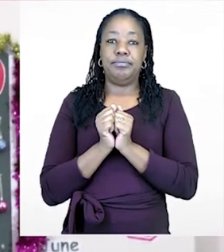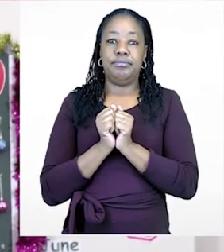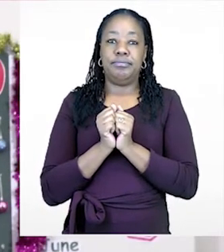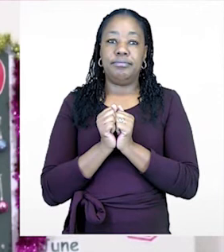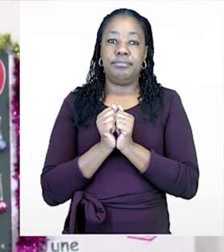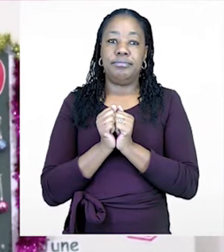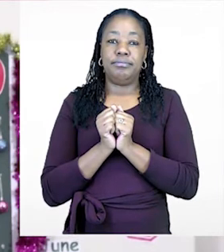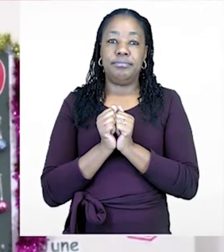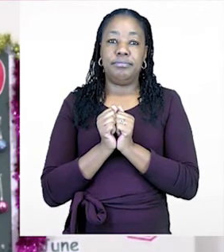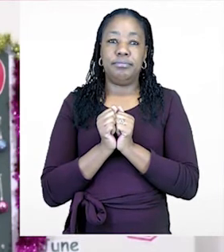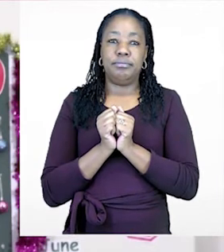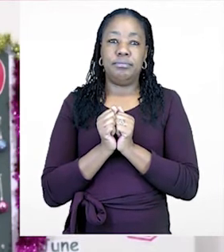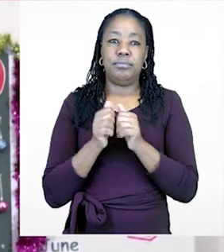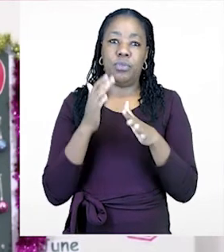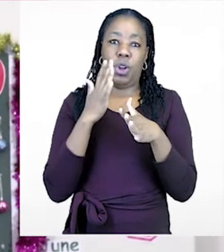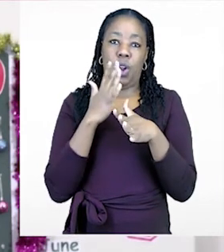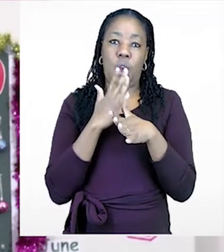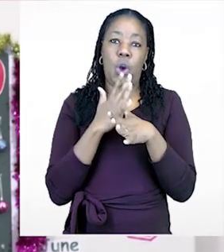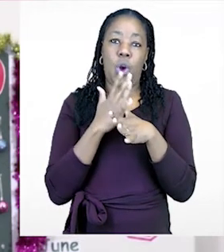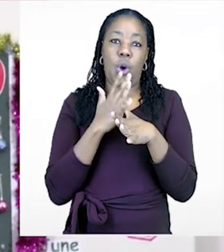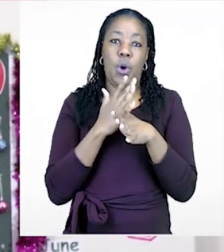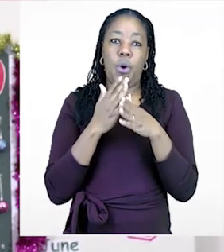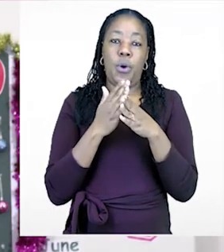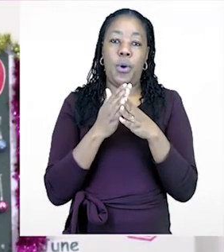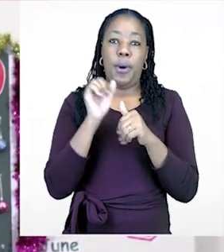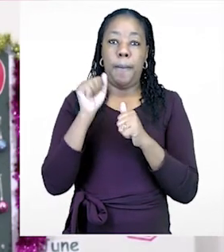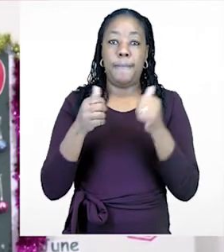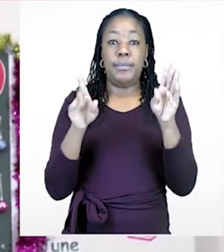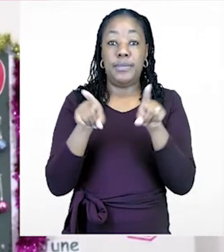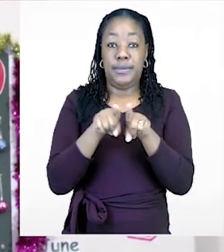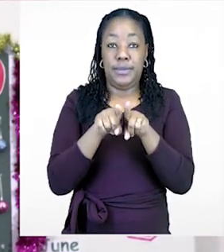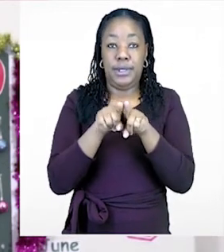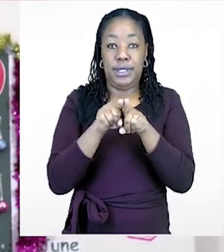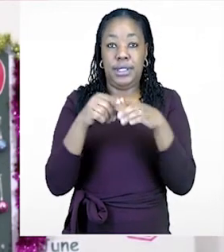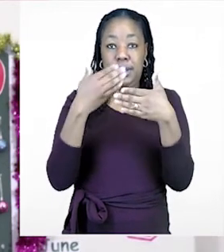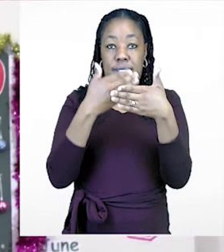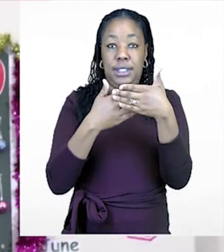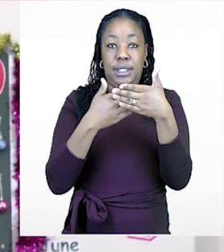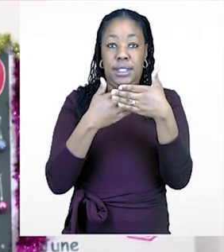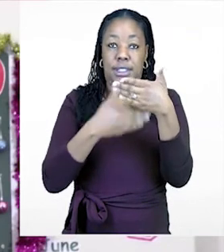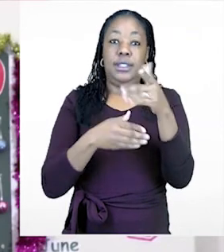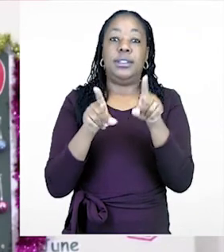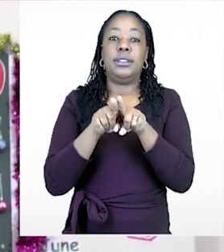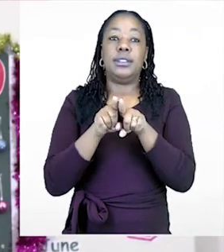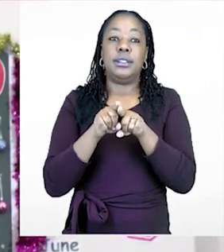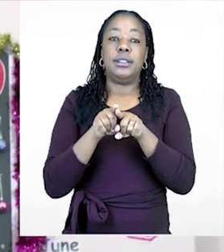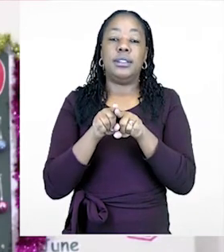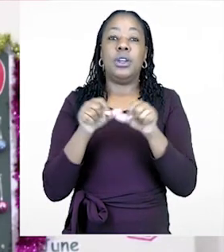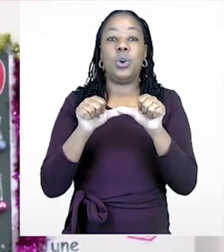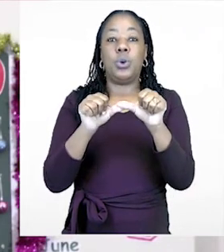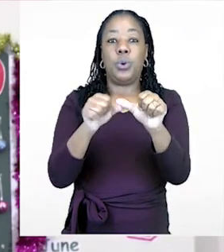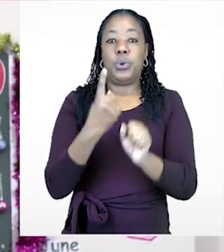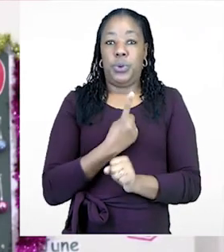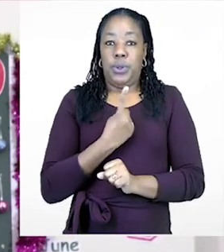by now, your work should look like my work. And I've only done a few because I want you to try the rest by yourselves